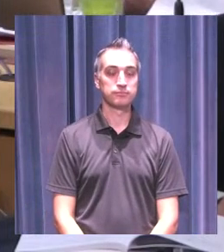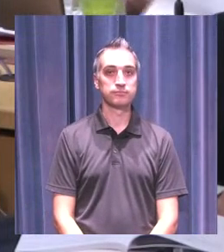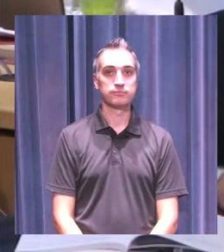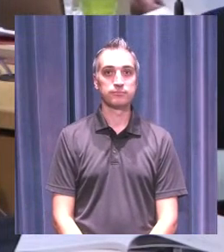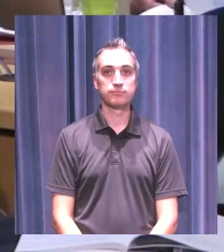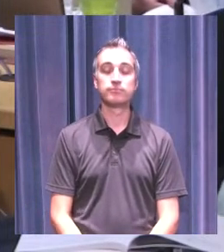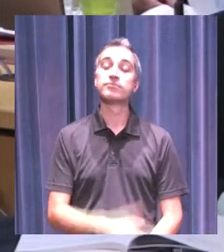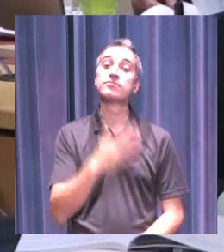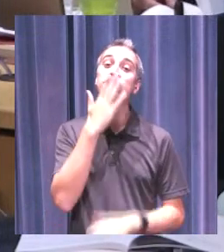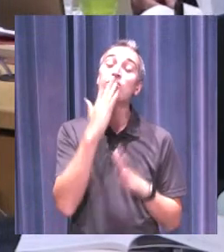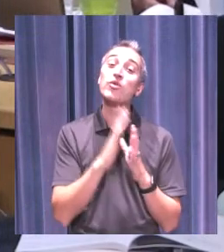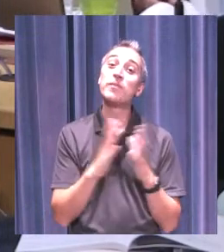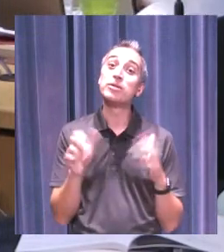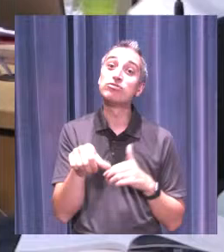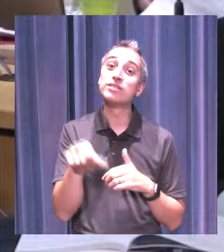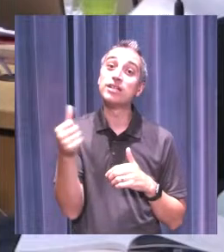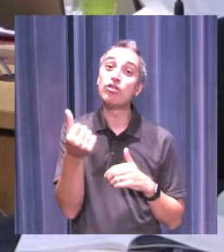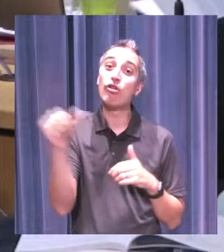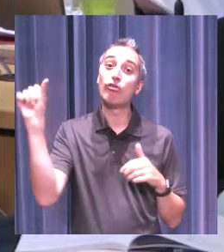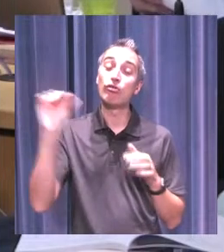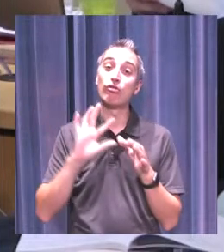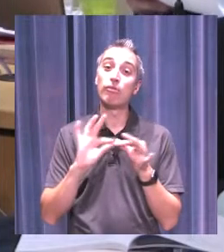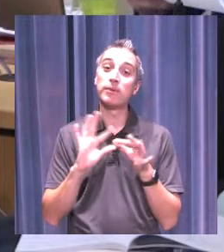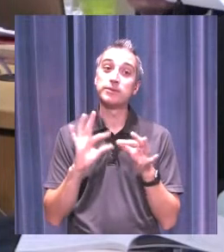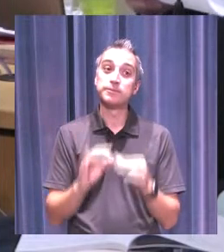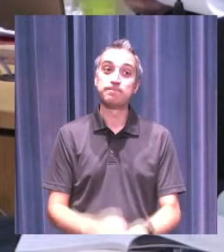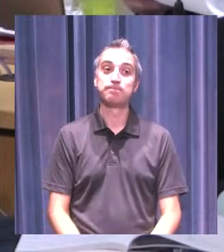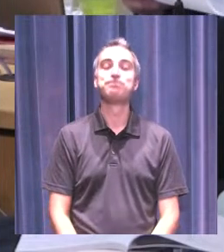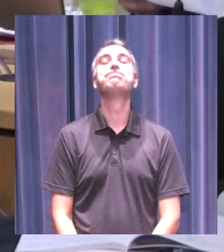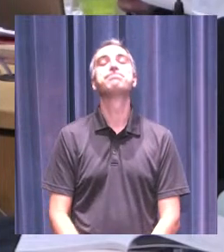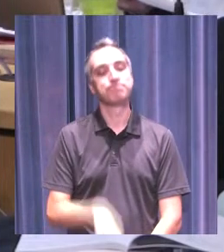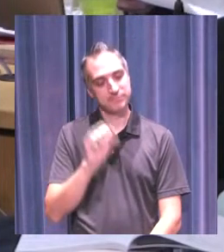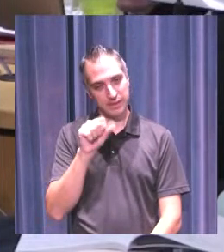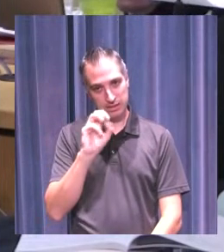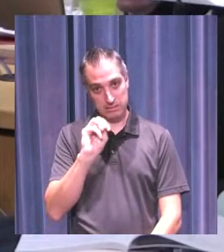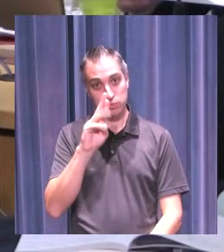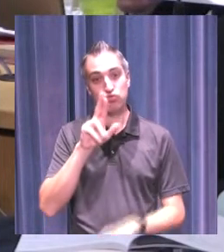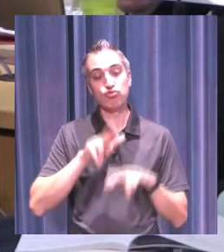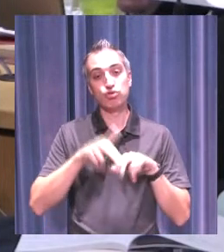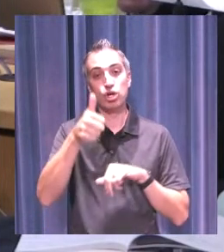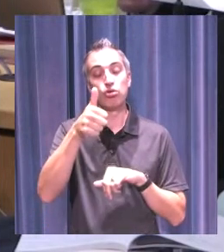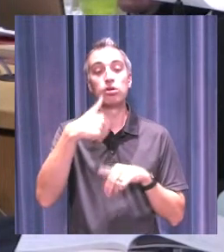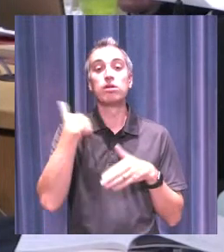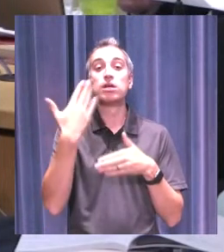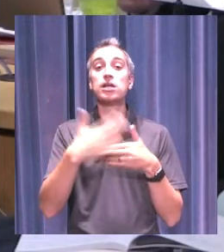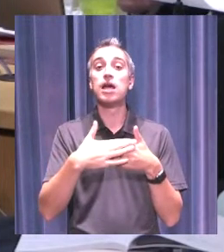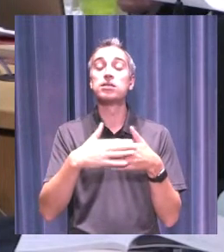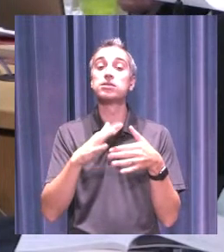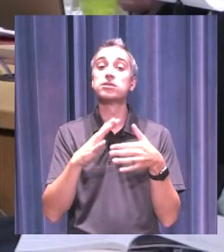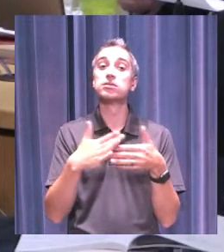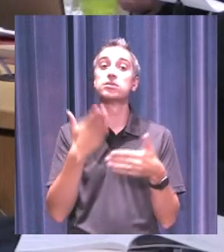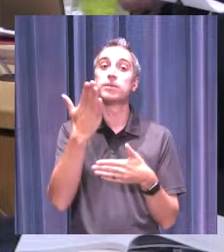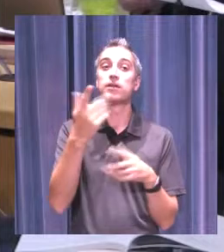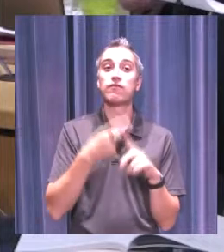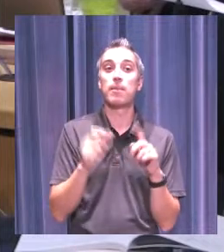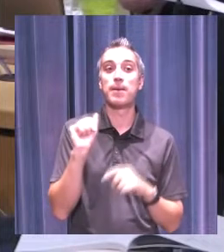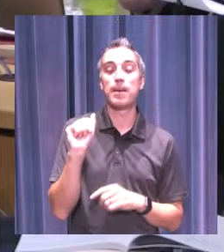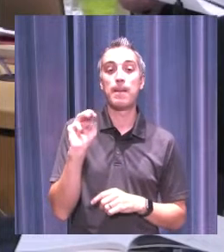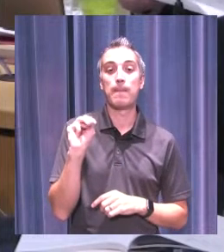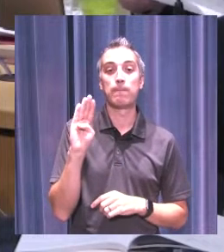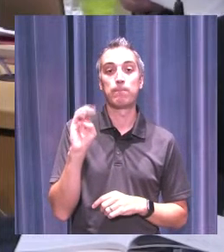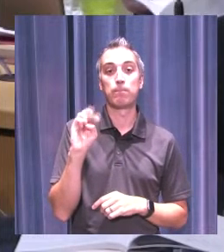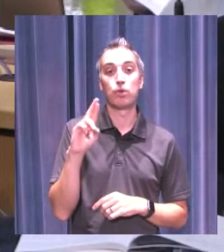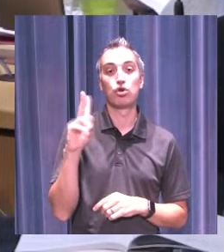Thank you very much. Are there any other comments? Yes, Mr. Chair. The next one has been submitted by Amber Carey of